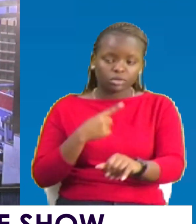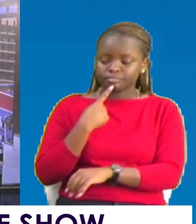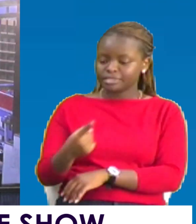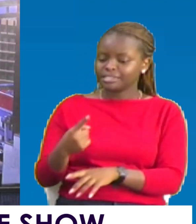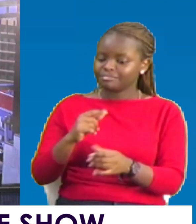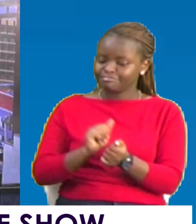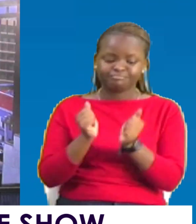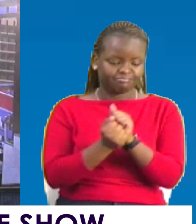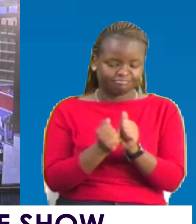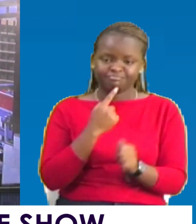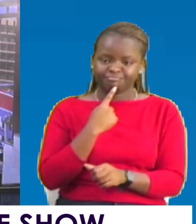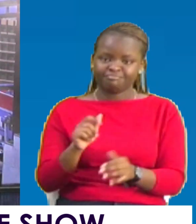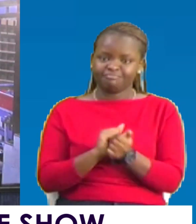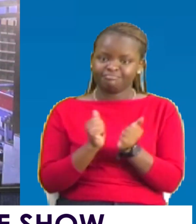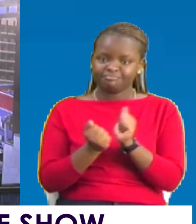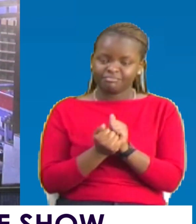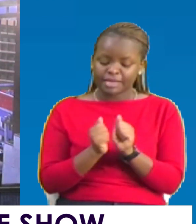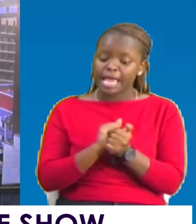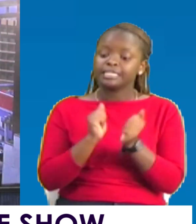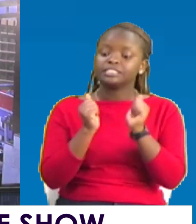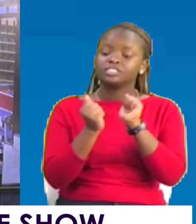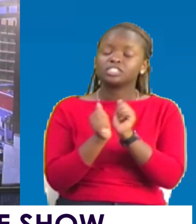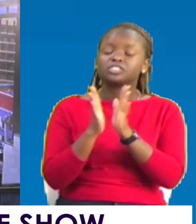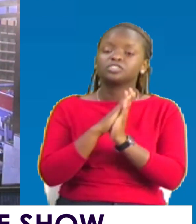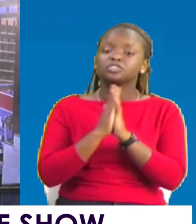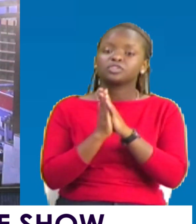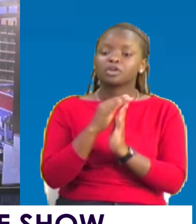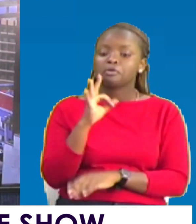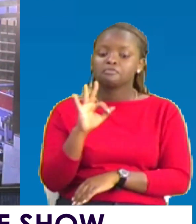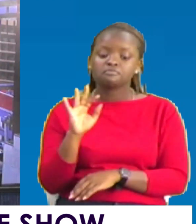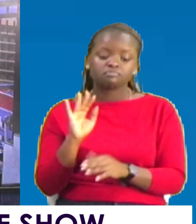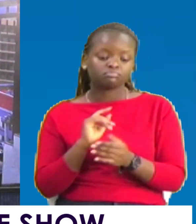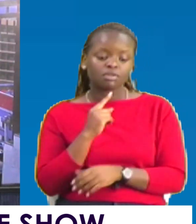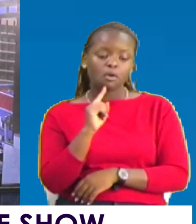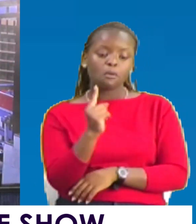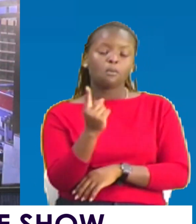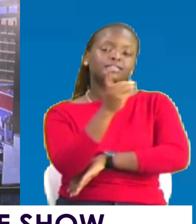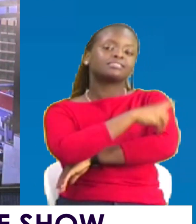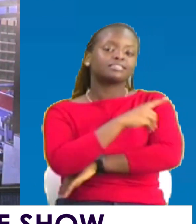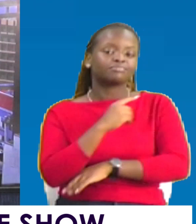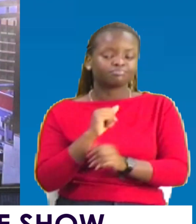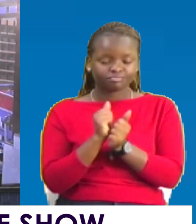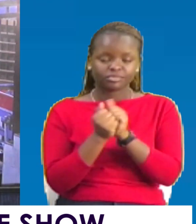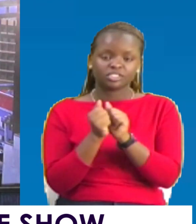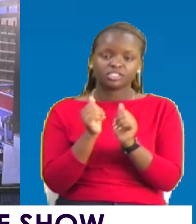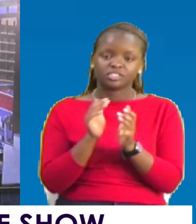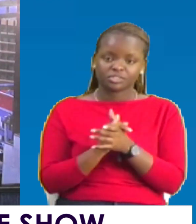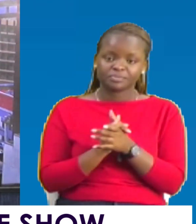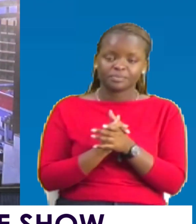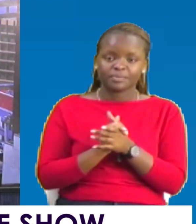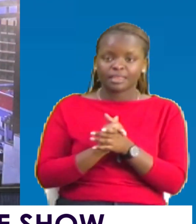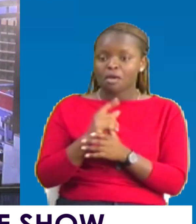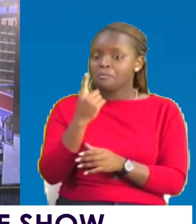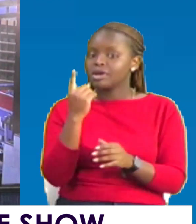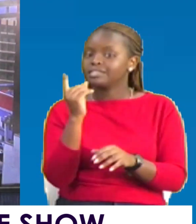change? We need to change the story of we will change. One day we will change. One day we will